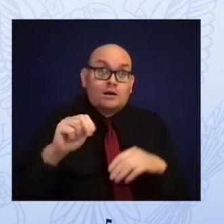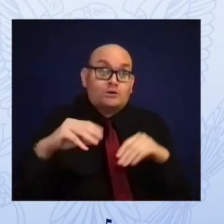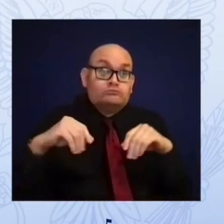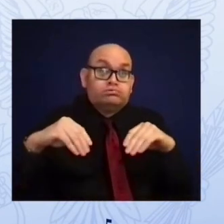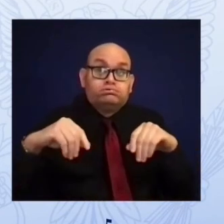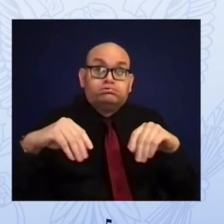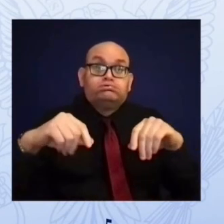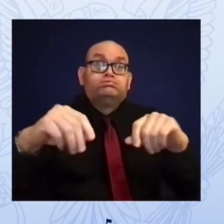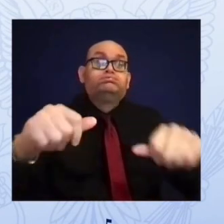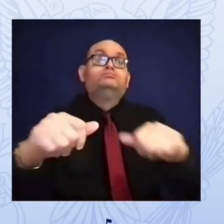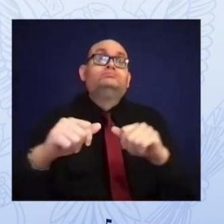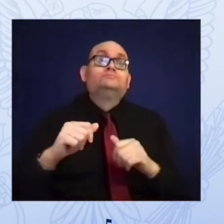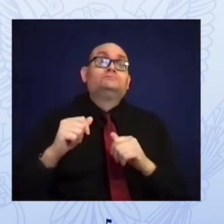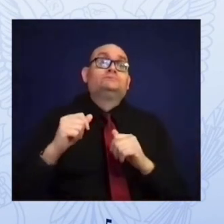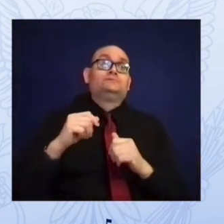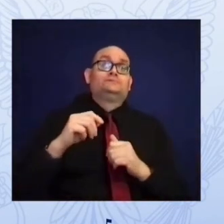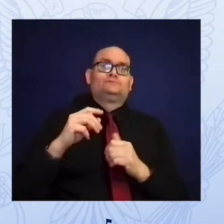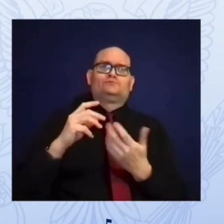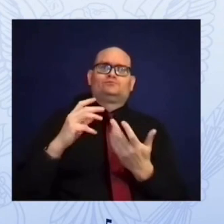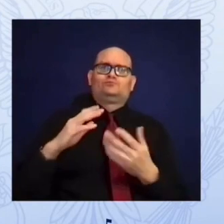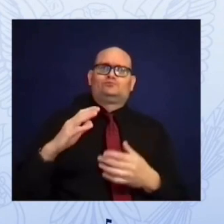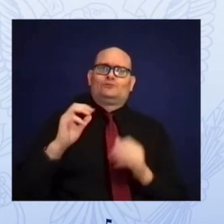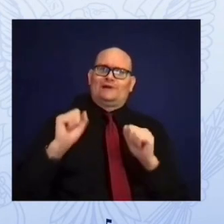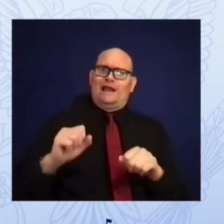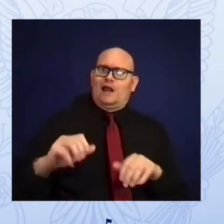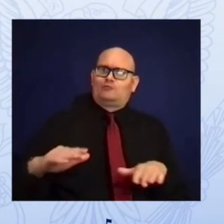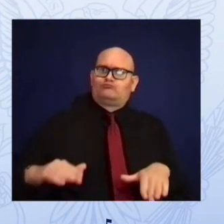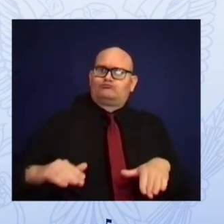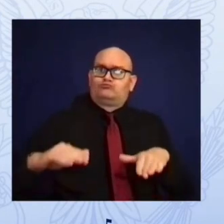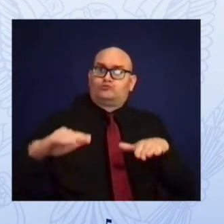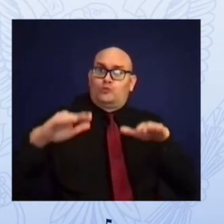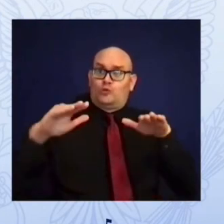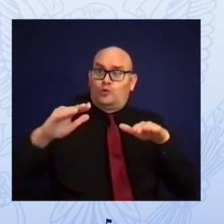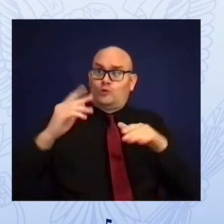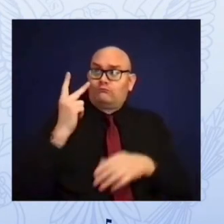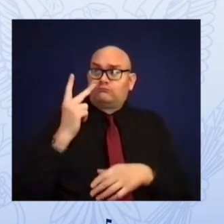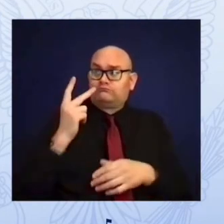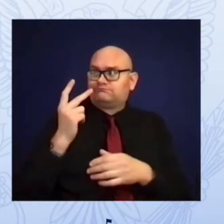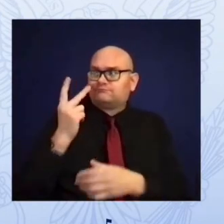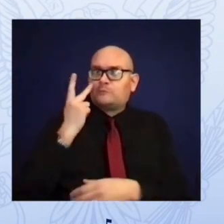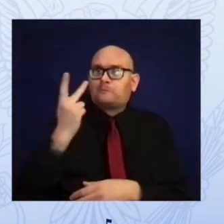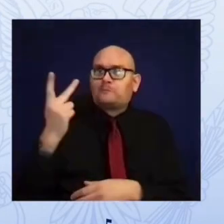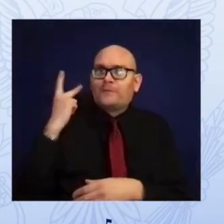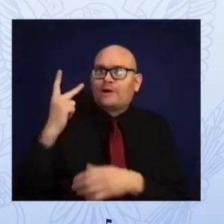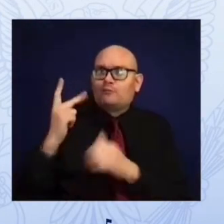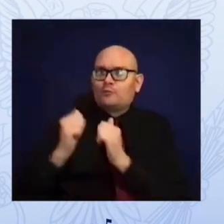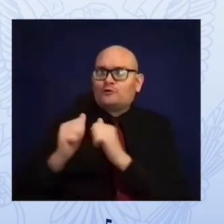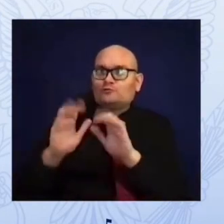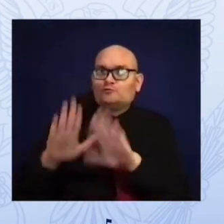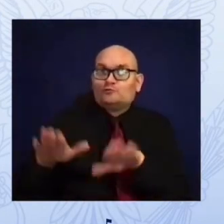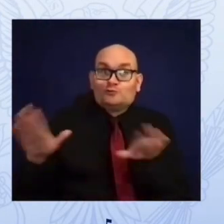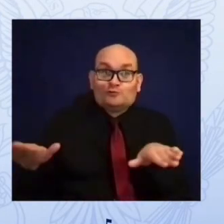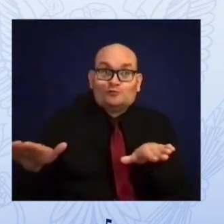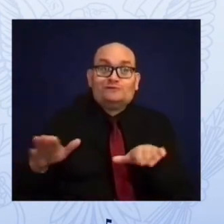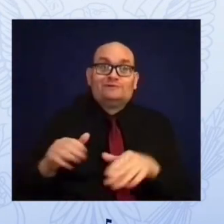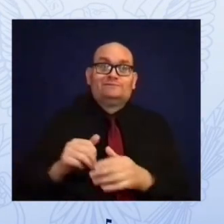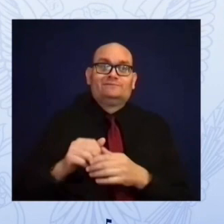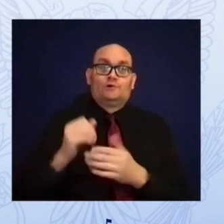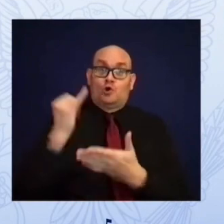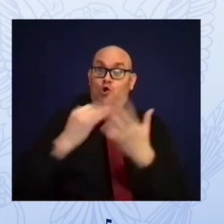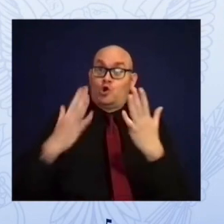shaped him. In big cities and small towns, in suburbs and rural villages,